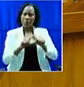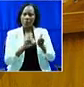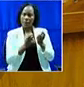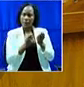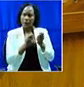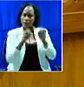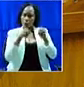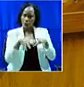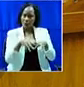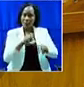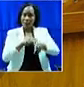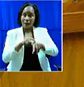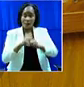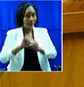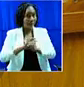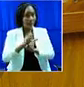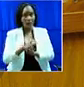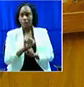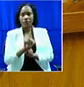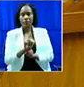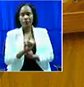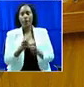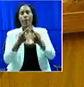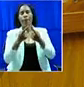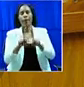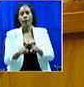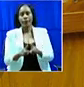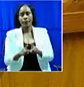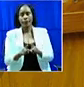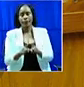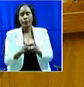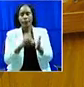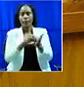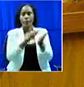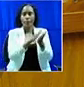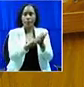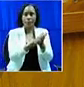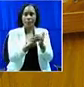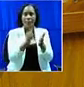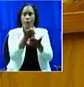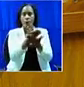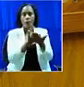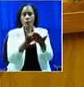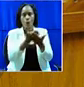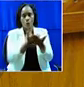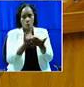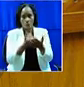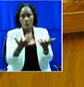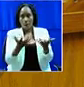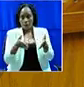course of the pandemic, but to place the economy on a path of